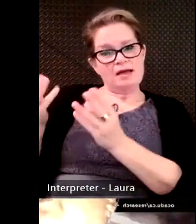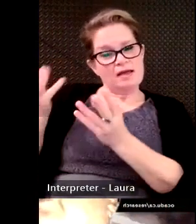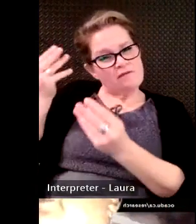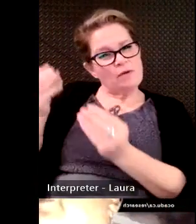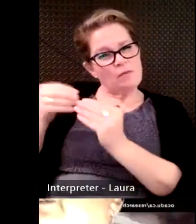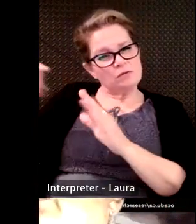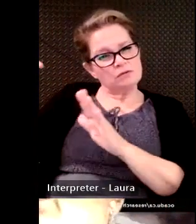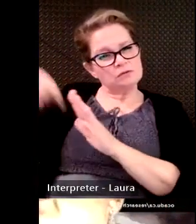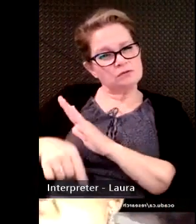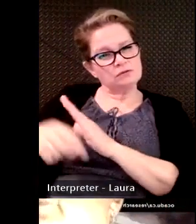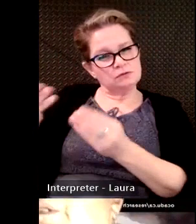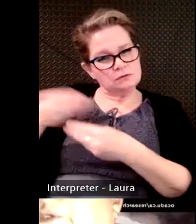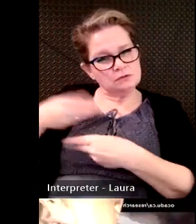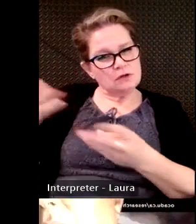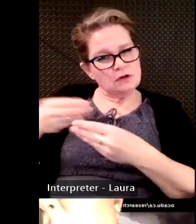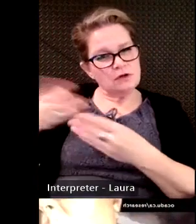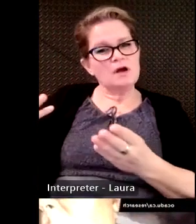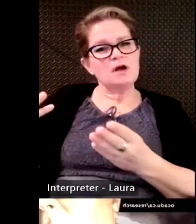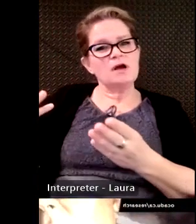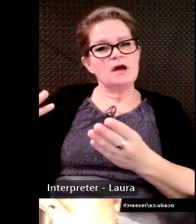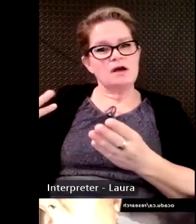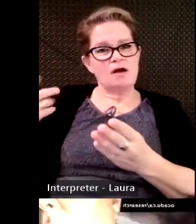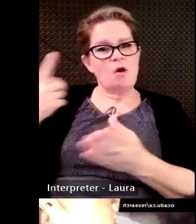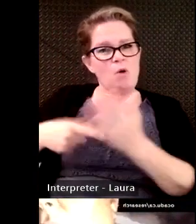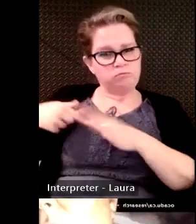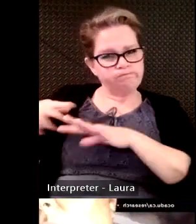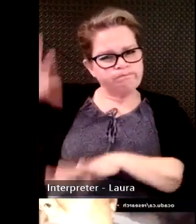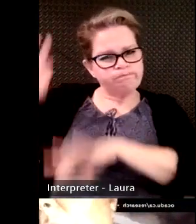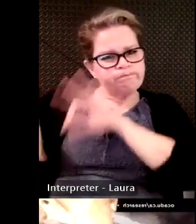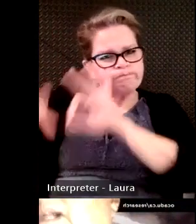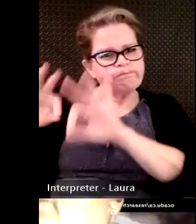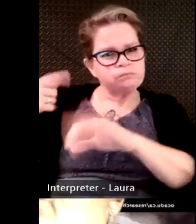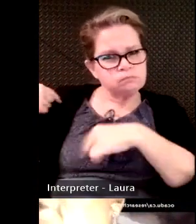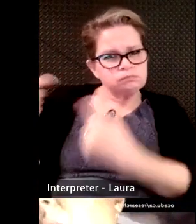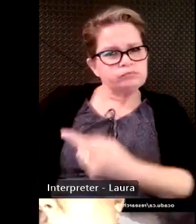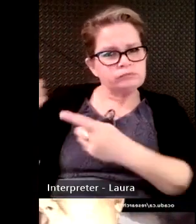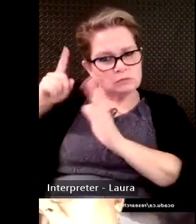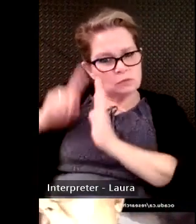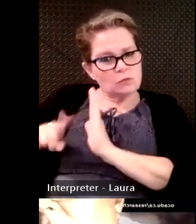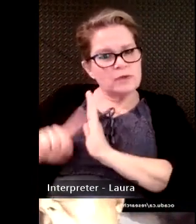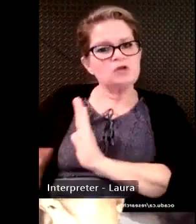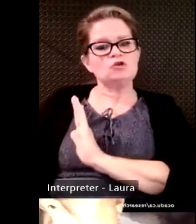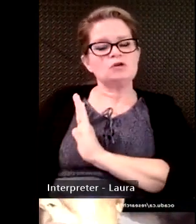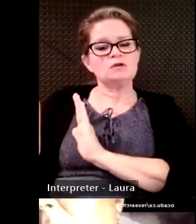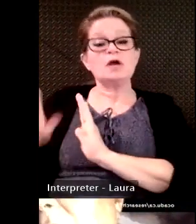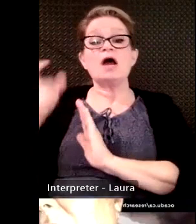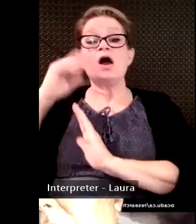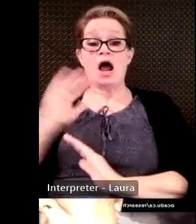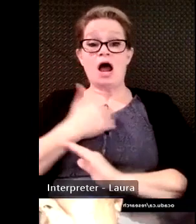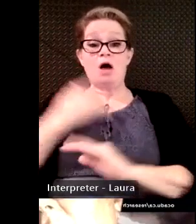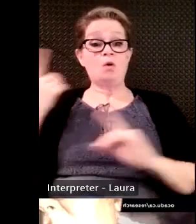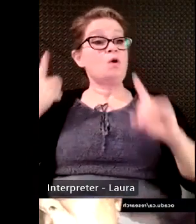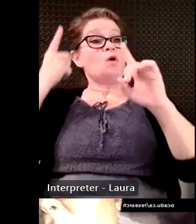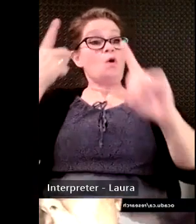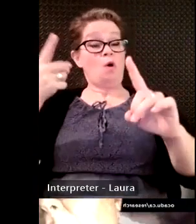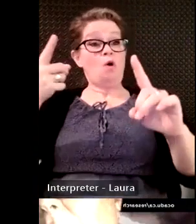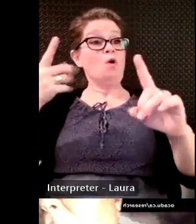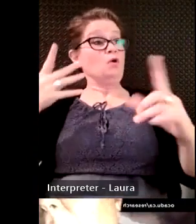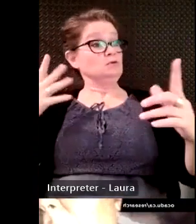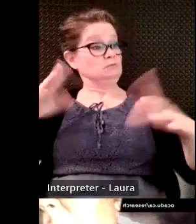you and in terms certainly with your own research as well. So our goals are to play a leadership role in developing dialogues